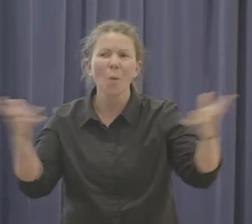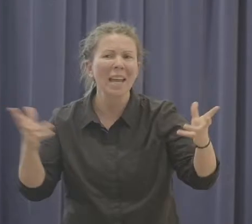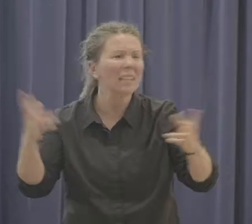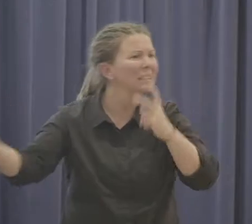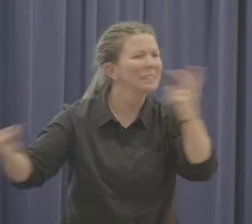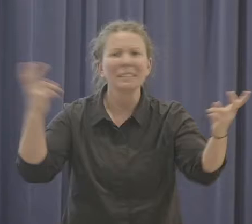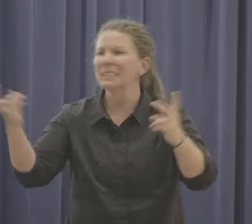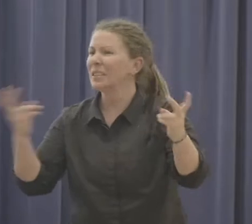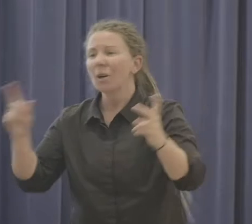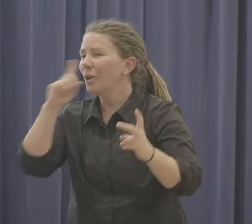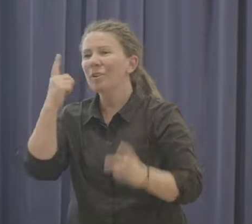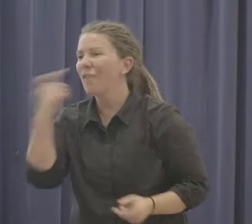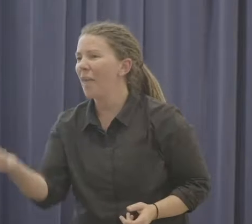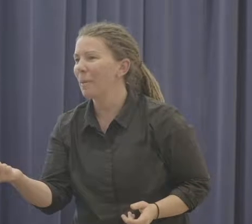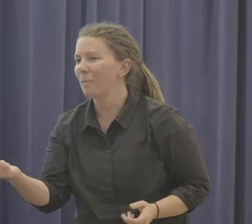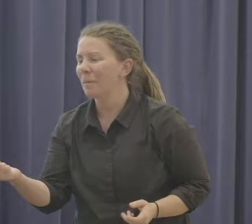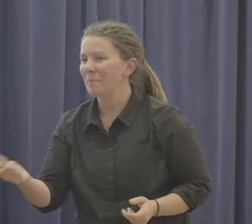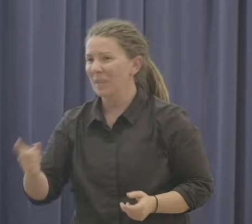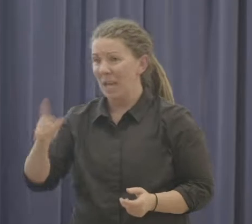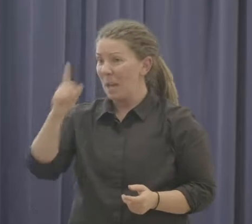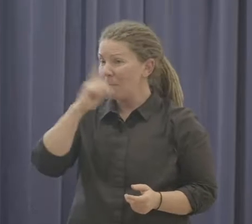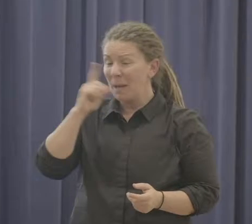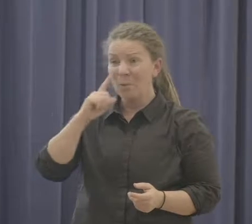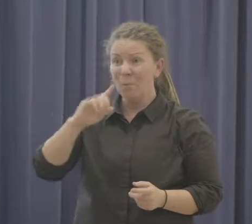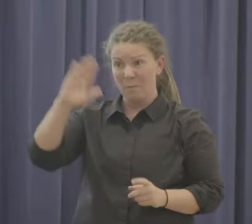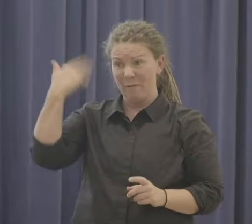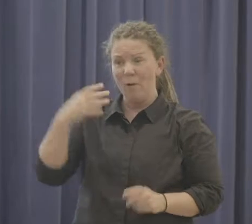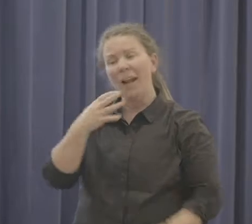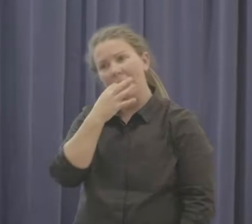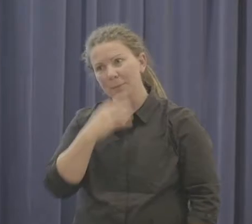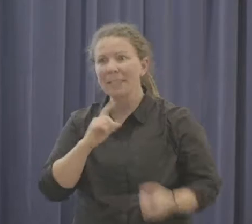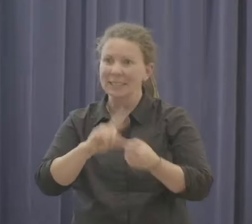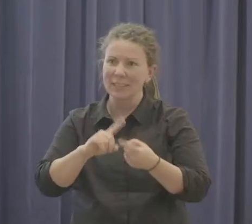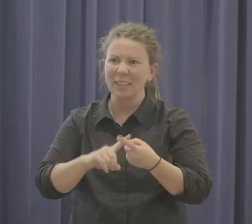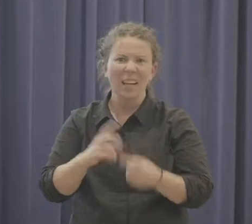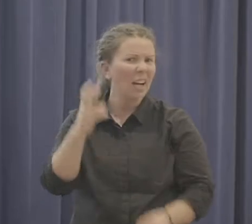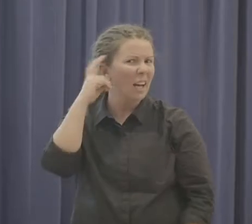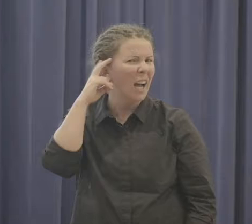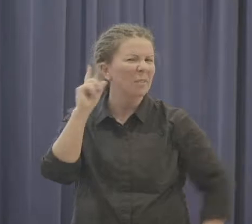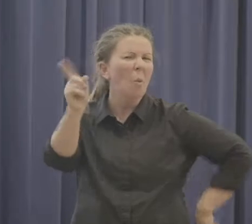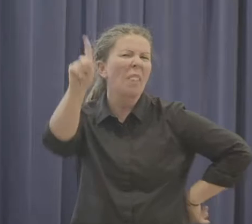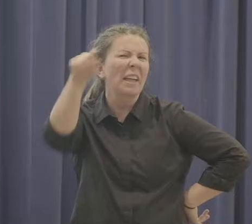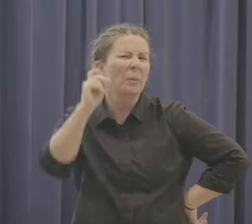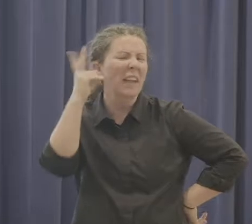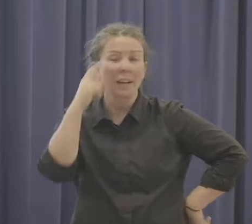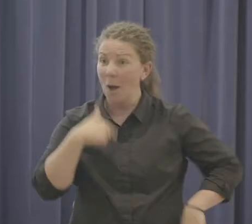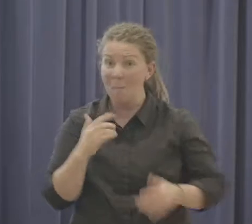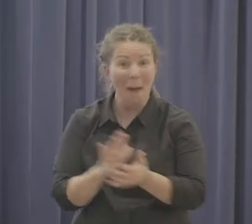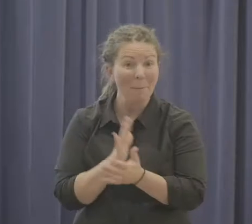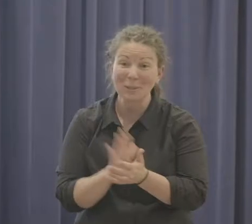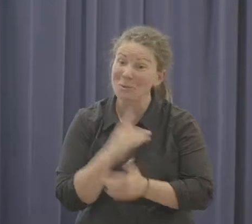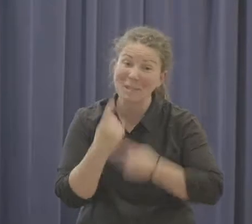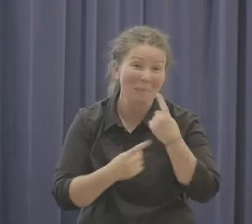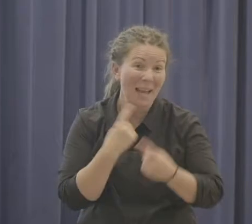wouldn't be able to find them. People would, and still do now, ask what that thing is on my ear, and I would happily